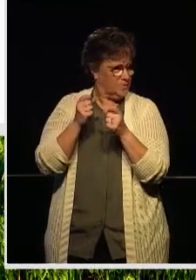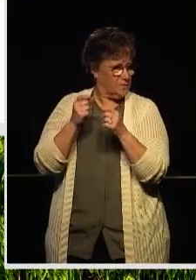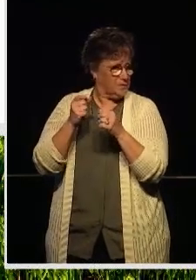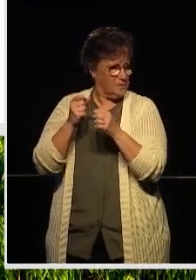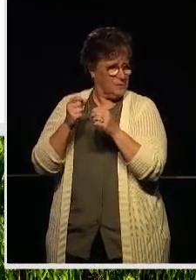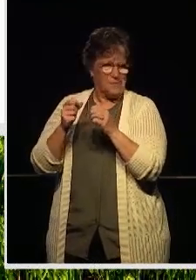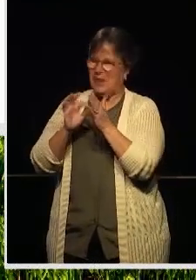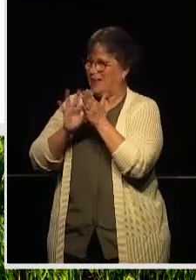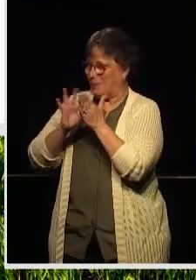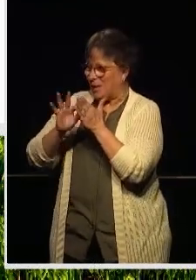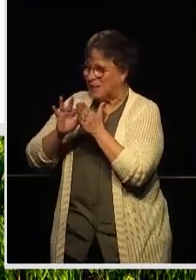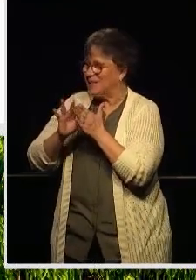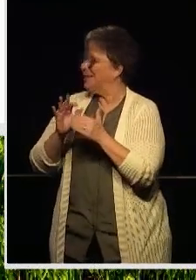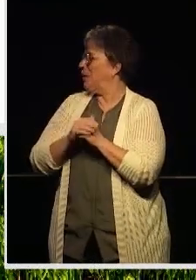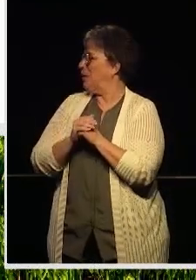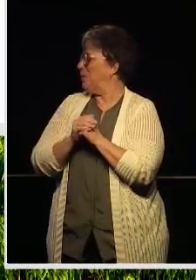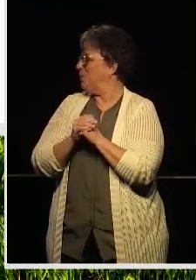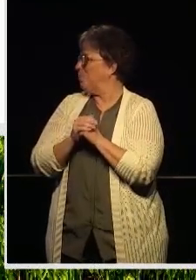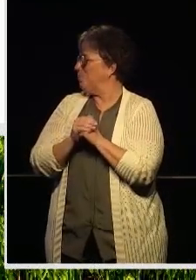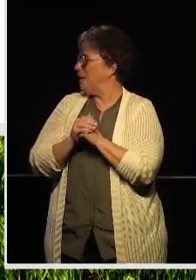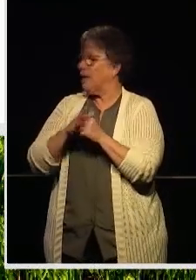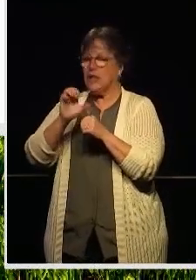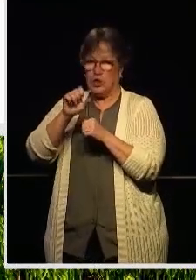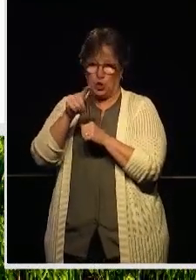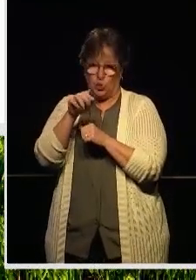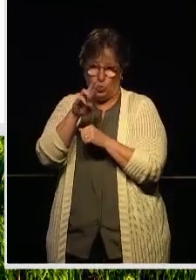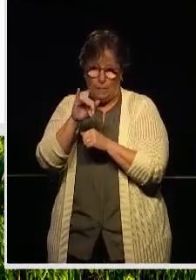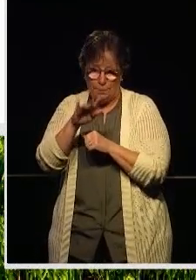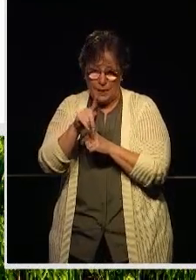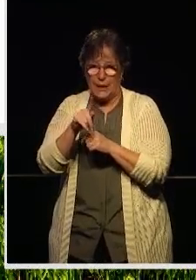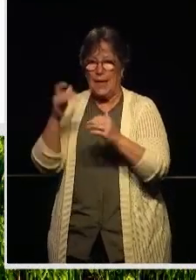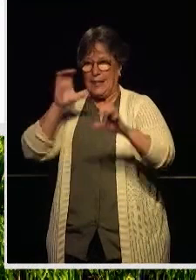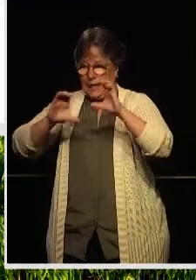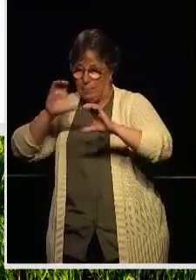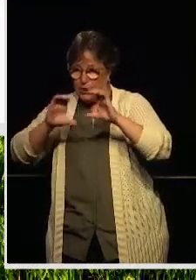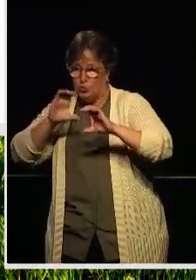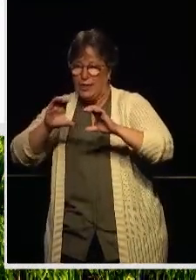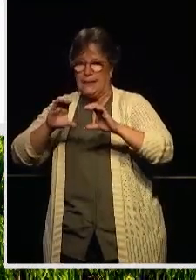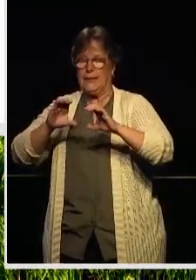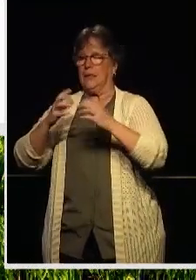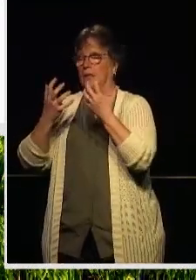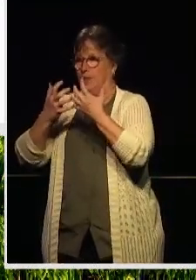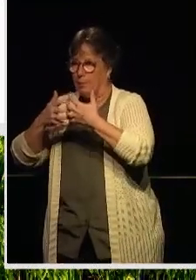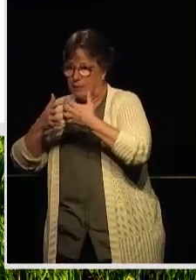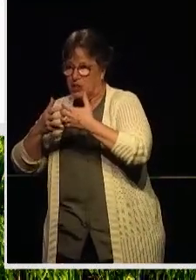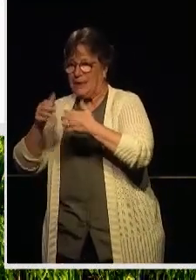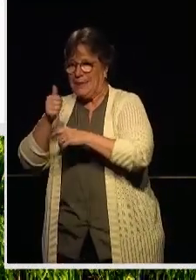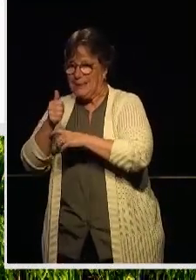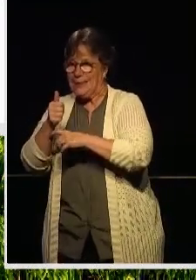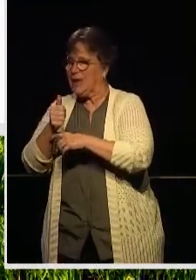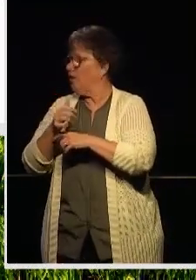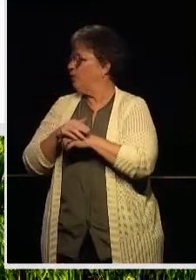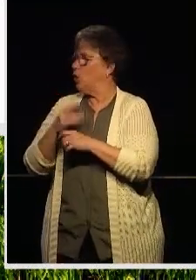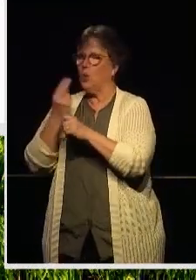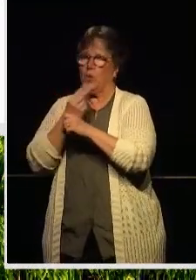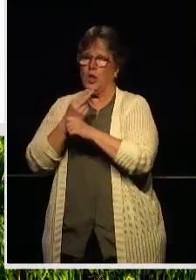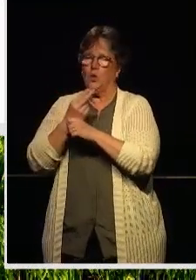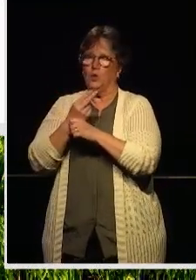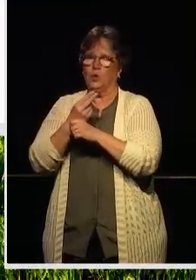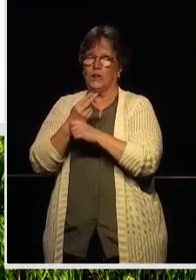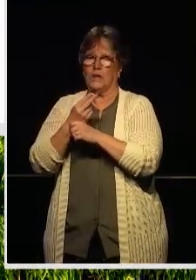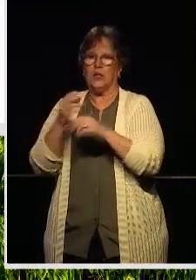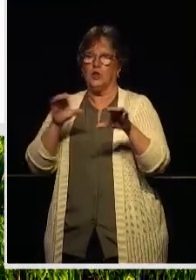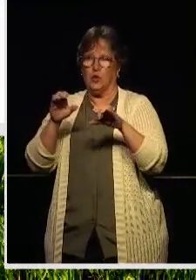IP, which is held across strip chemistries, the hardware, and also the algorithm which we use to run the test